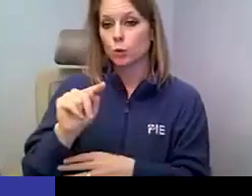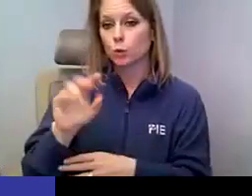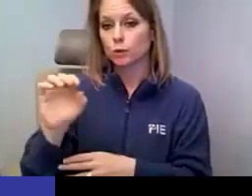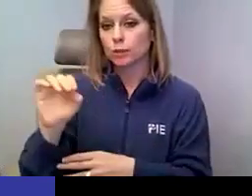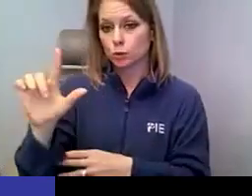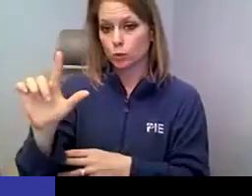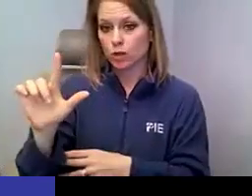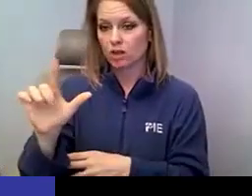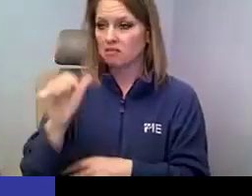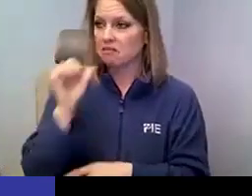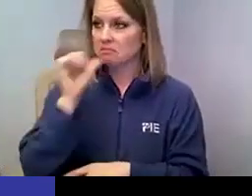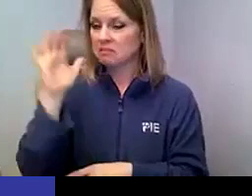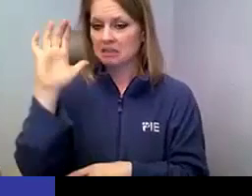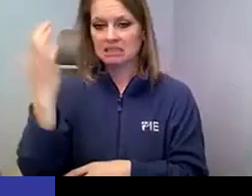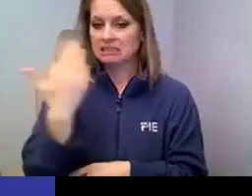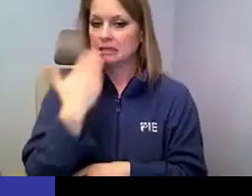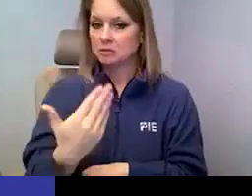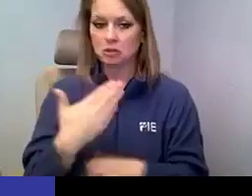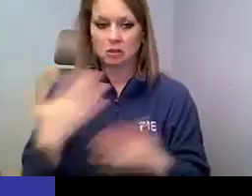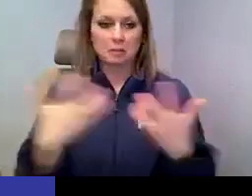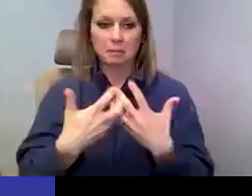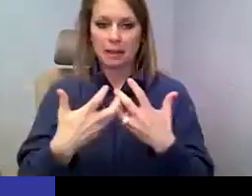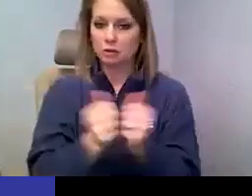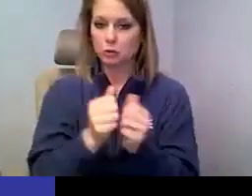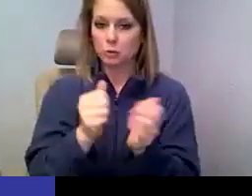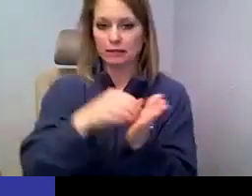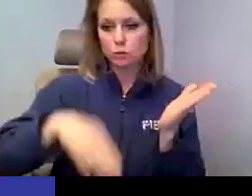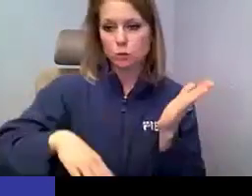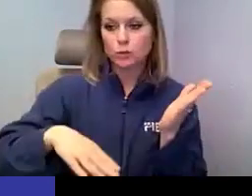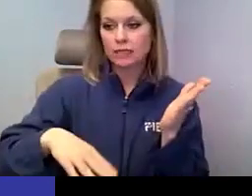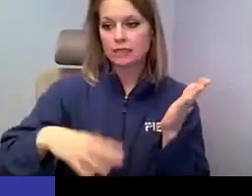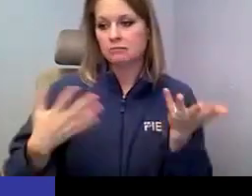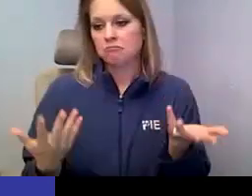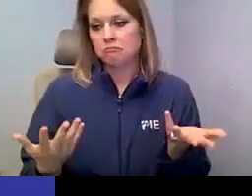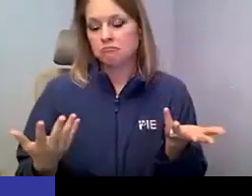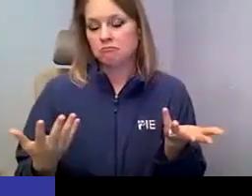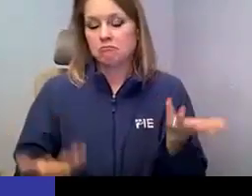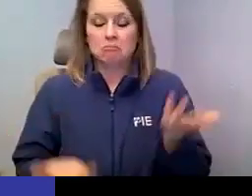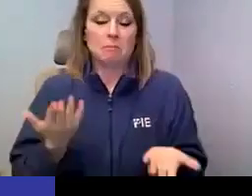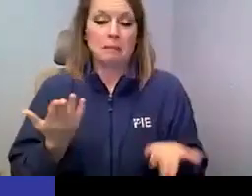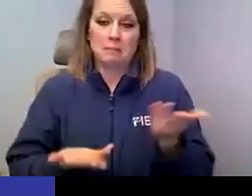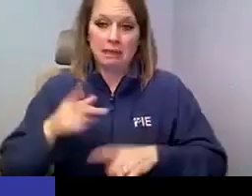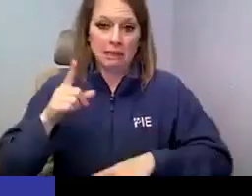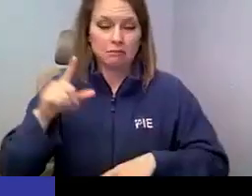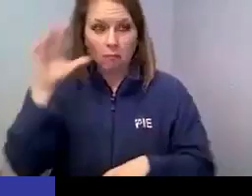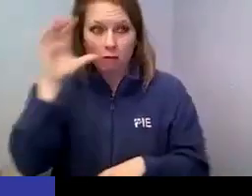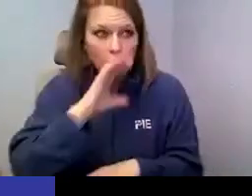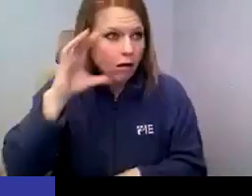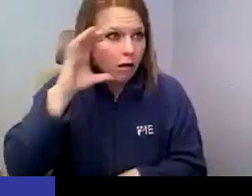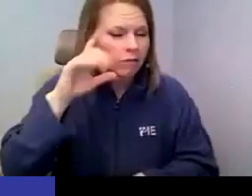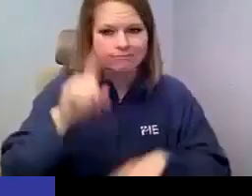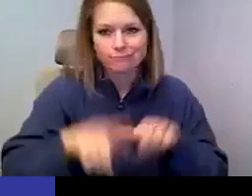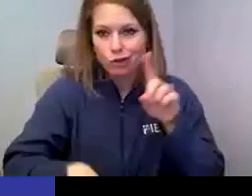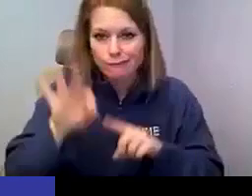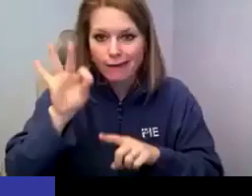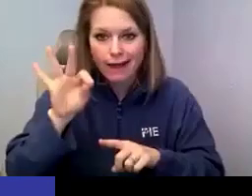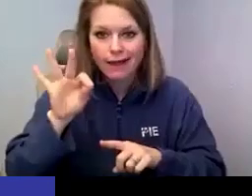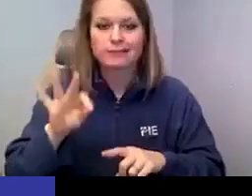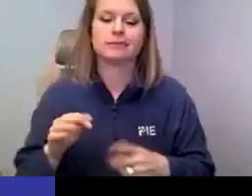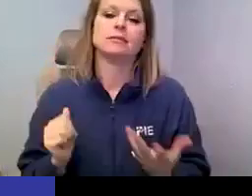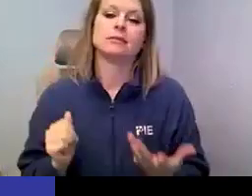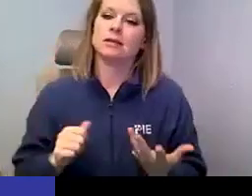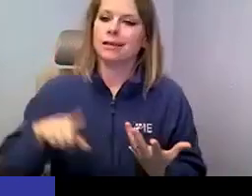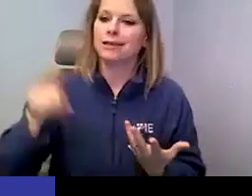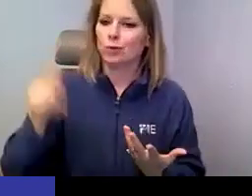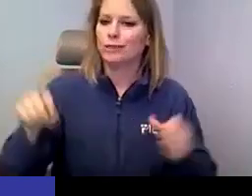well matched to a student because you weren't able to find one or have one, you need to be able to